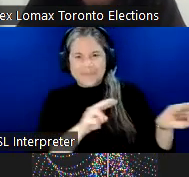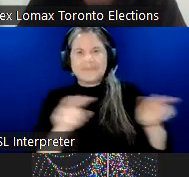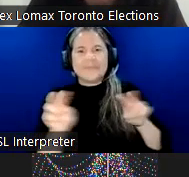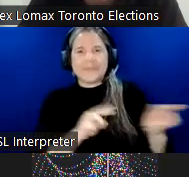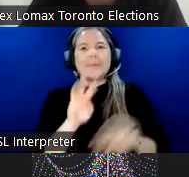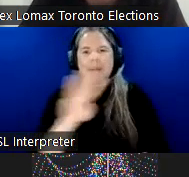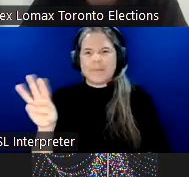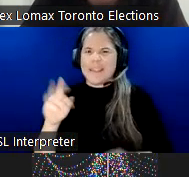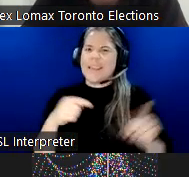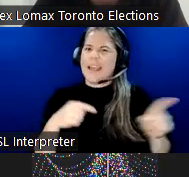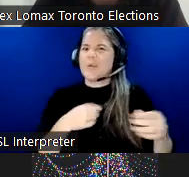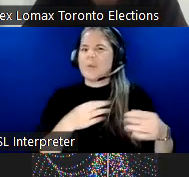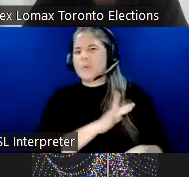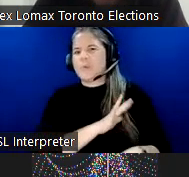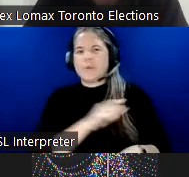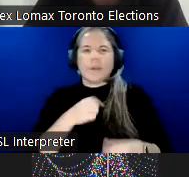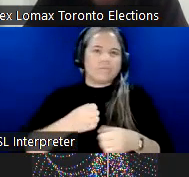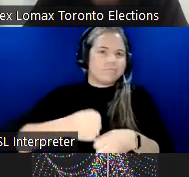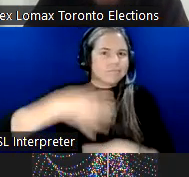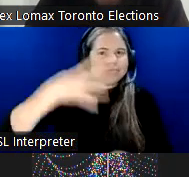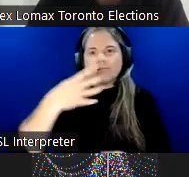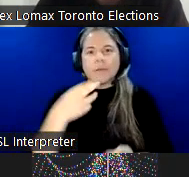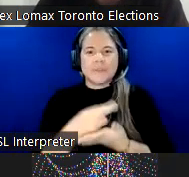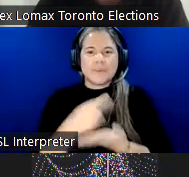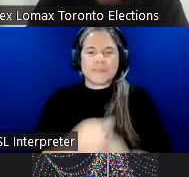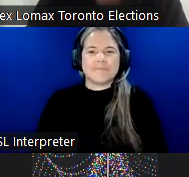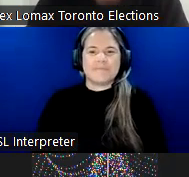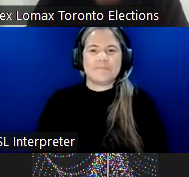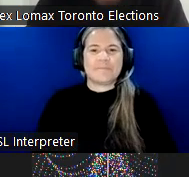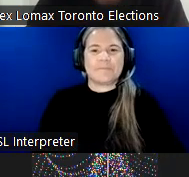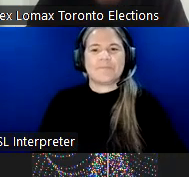great resources and tools on there for you to use. Okay, next slide, please.